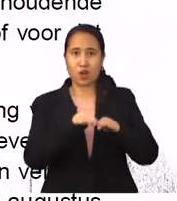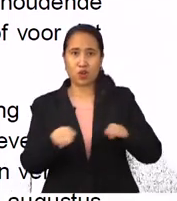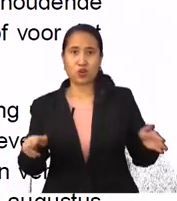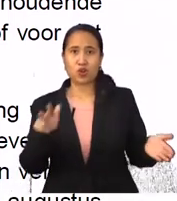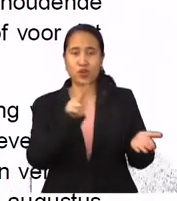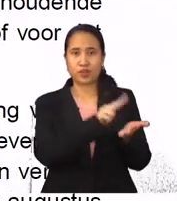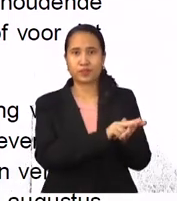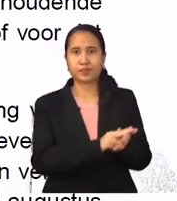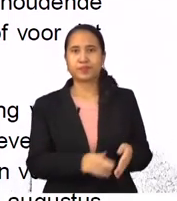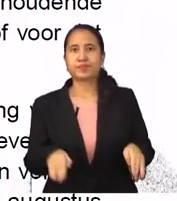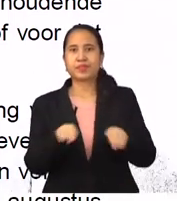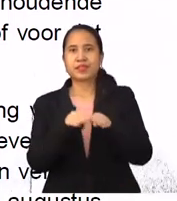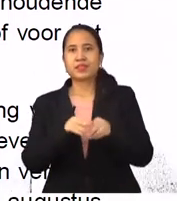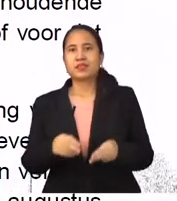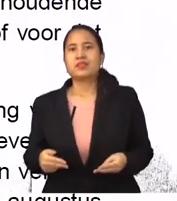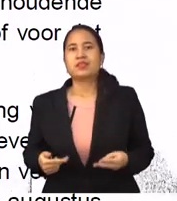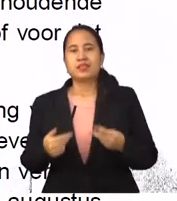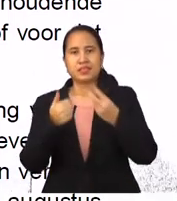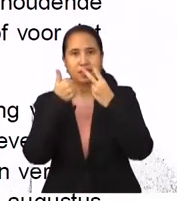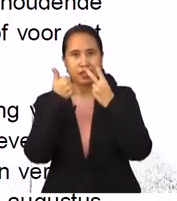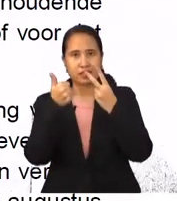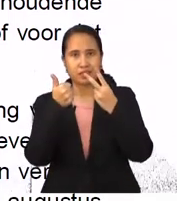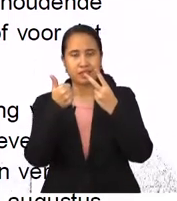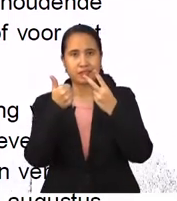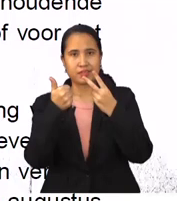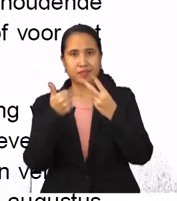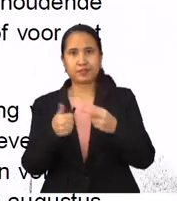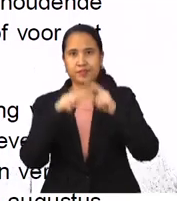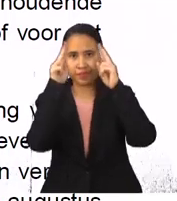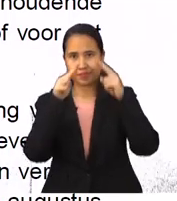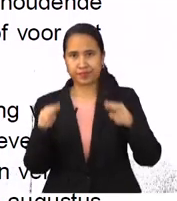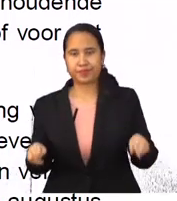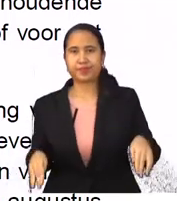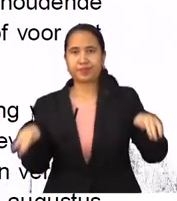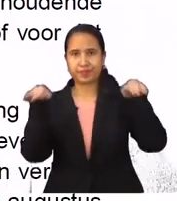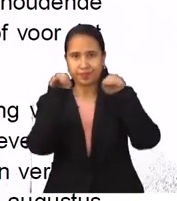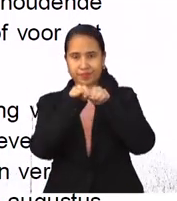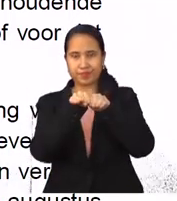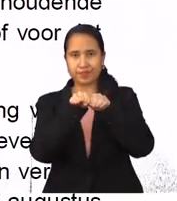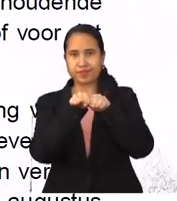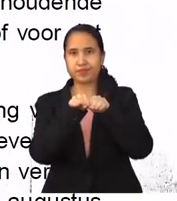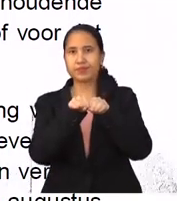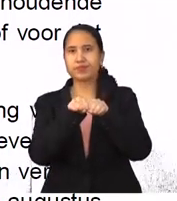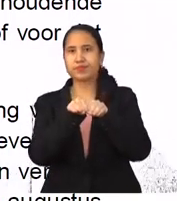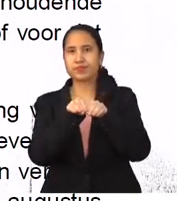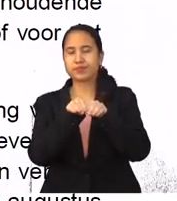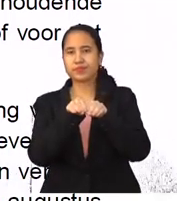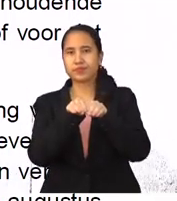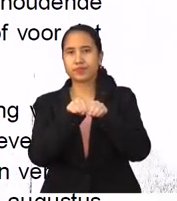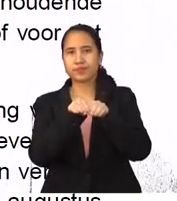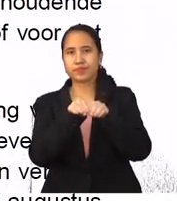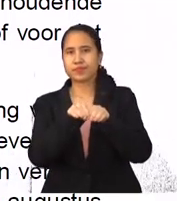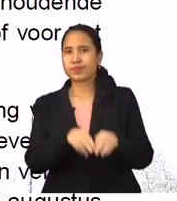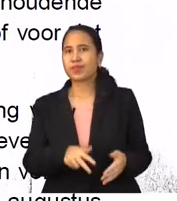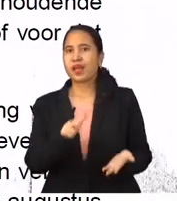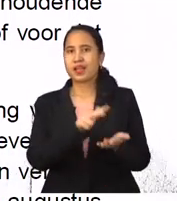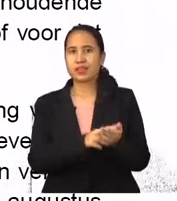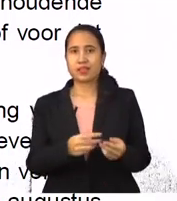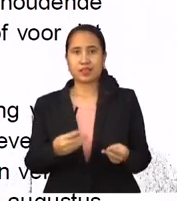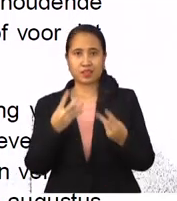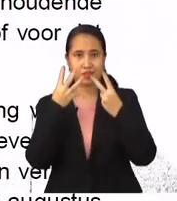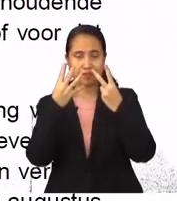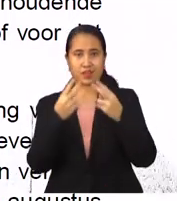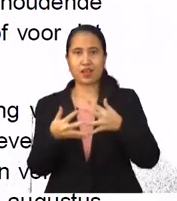evenals in de artikelen 26 van het internationaal verdrag burger en politieke rechten en artikel 24 van